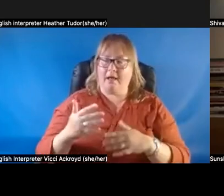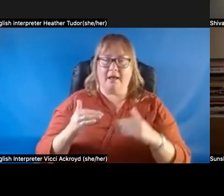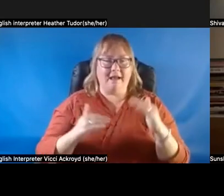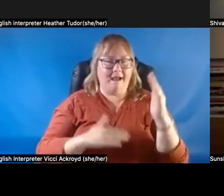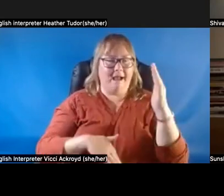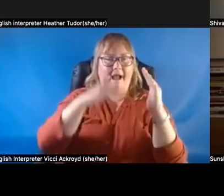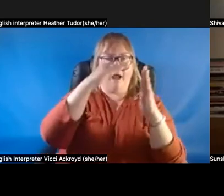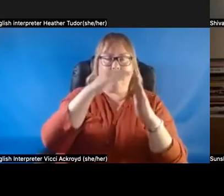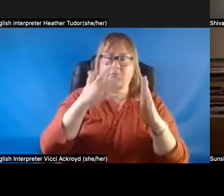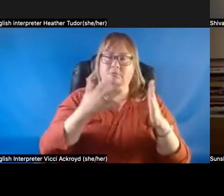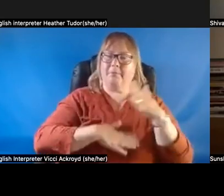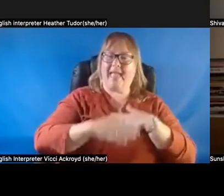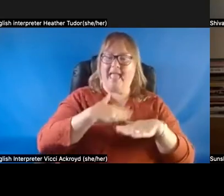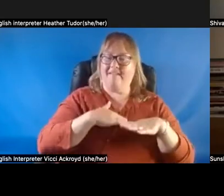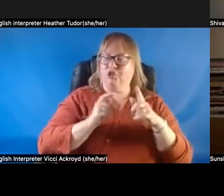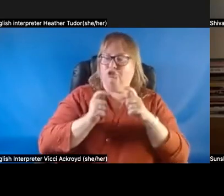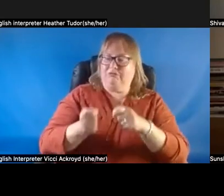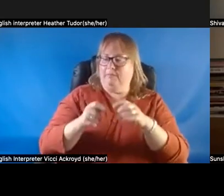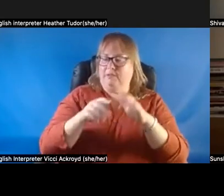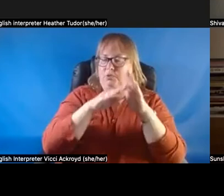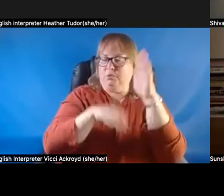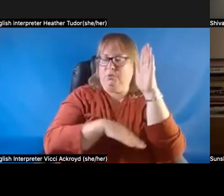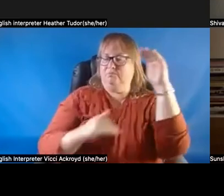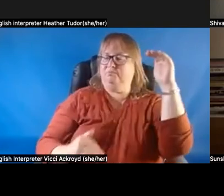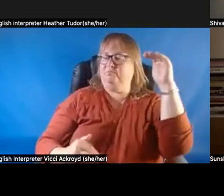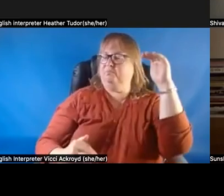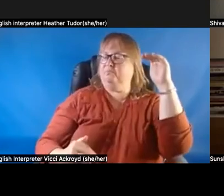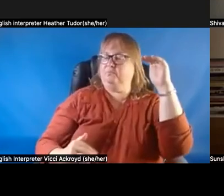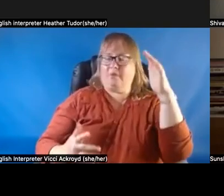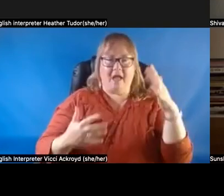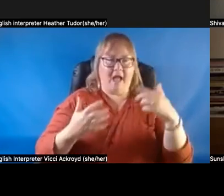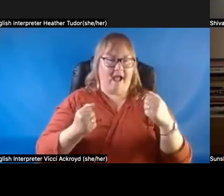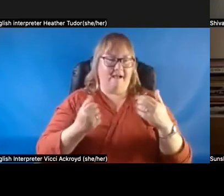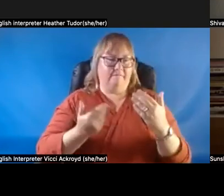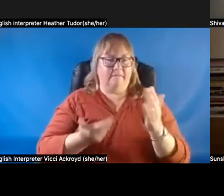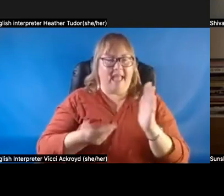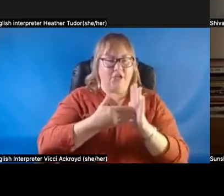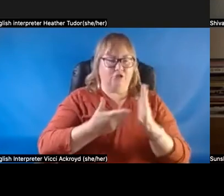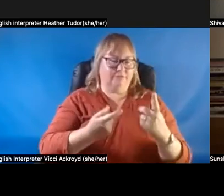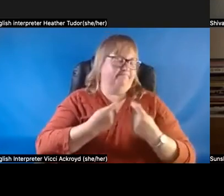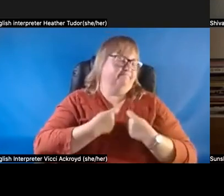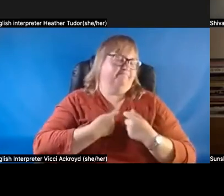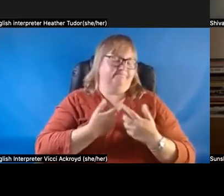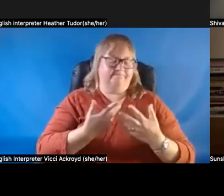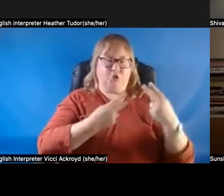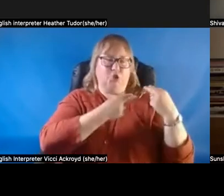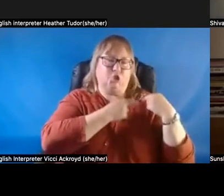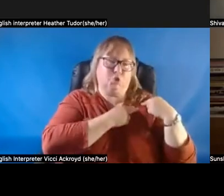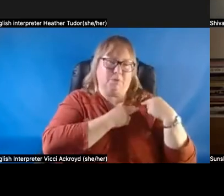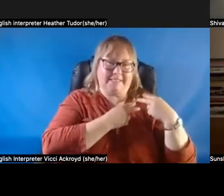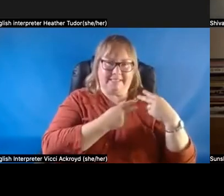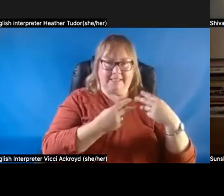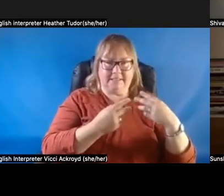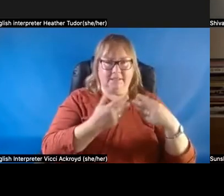to sort of people, and the like privileges or like duties you have within that caste as well, how that's